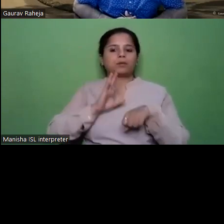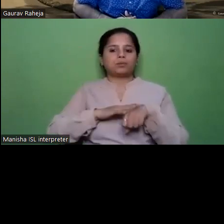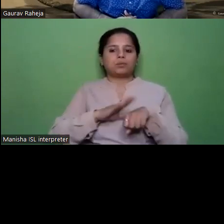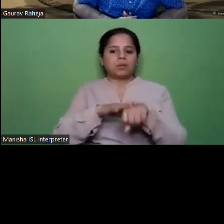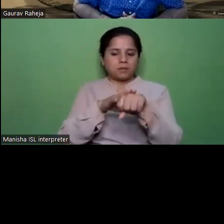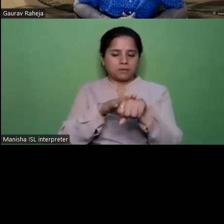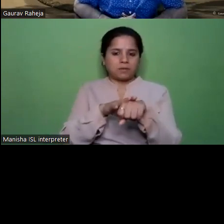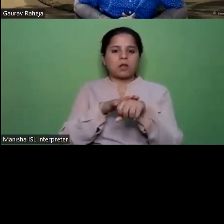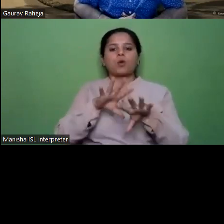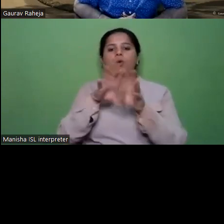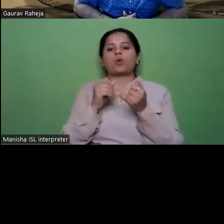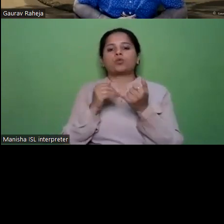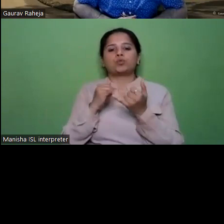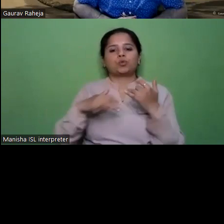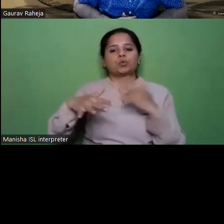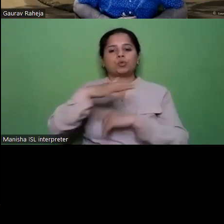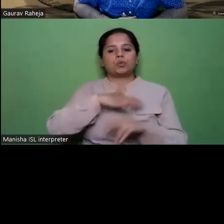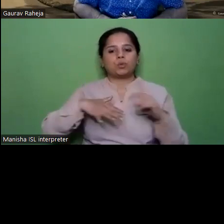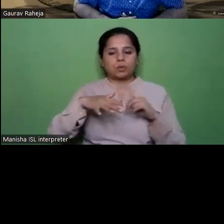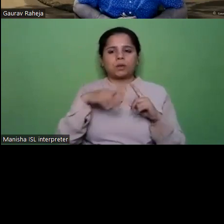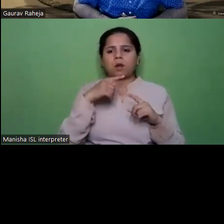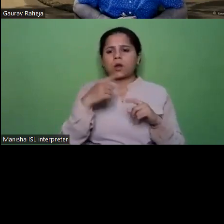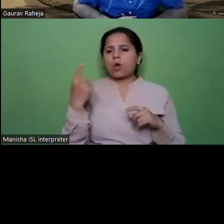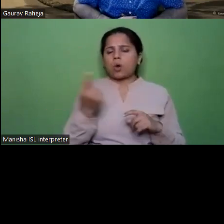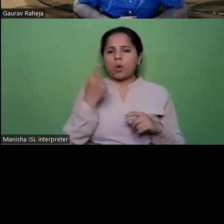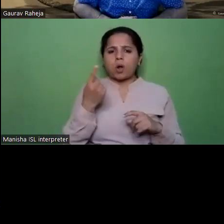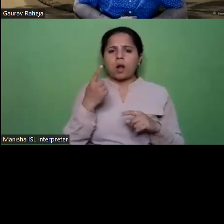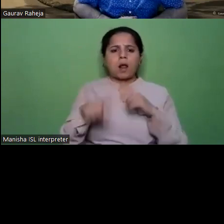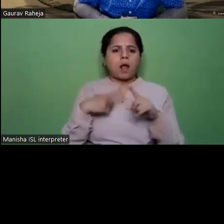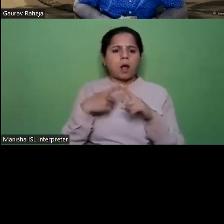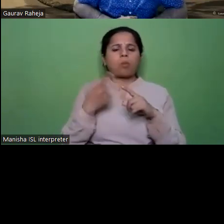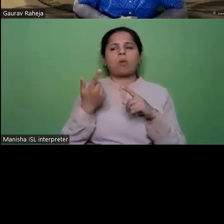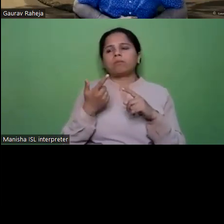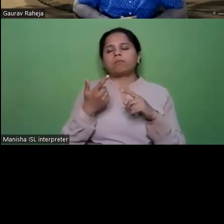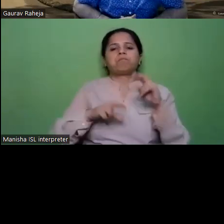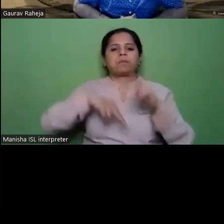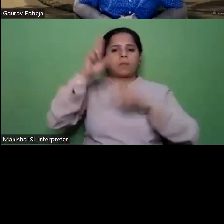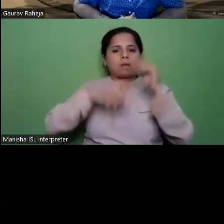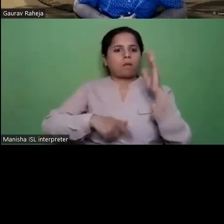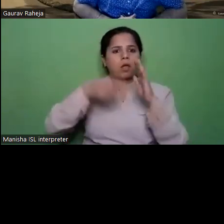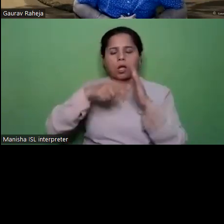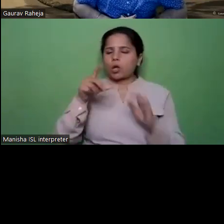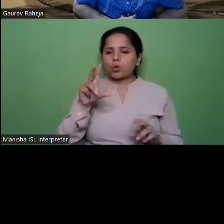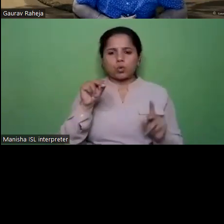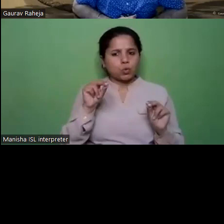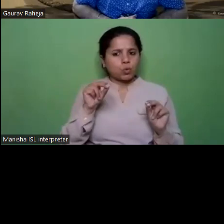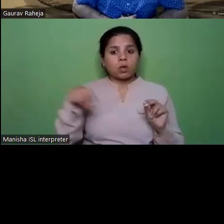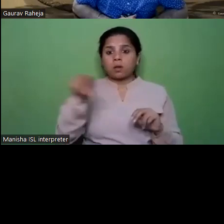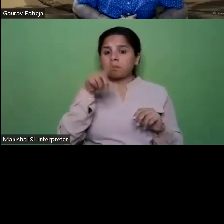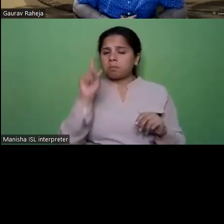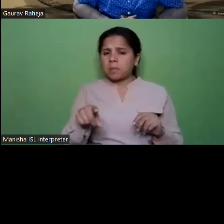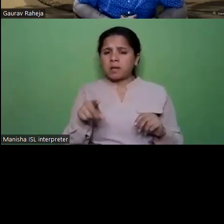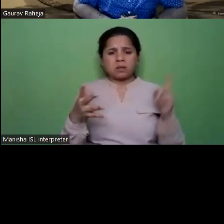of a society. It is not just about infrastructure. So it's very important that you cannot